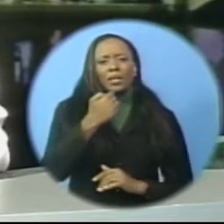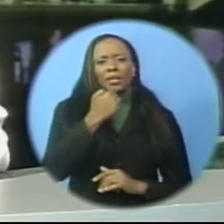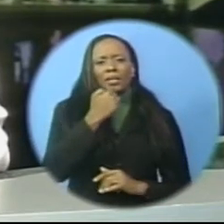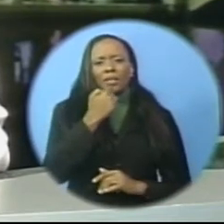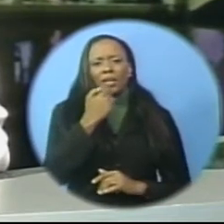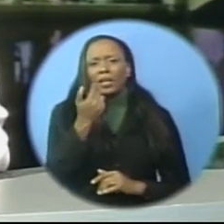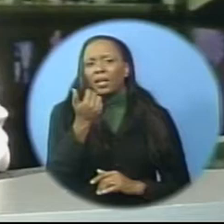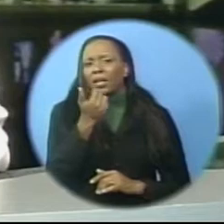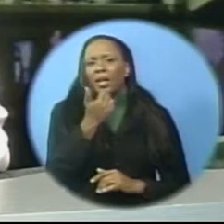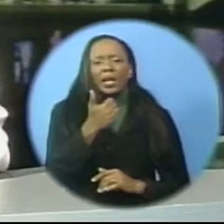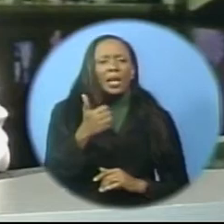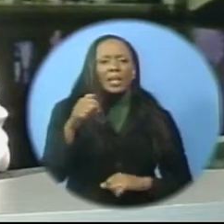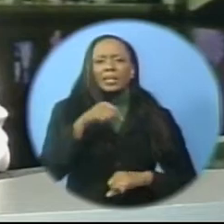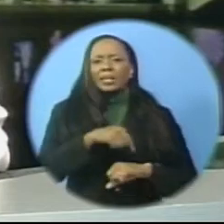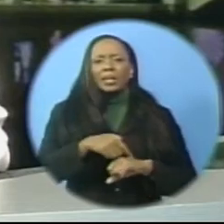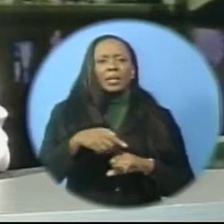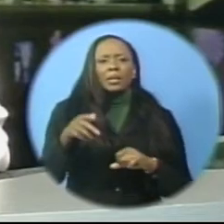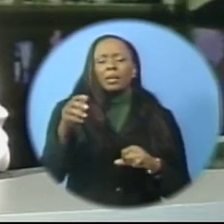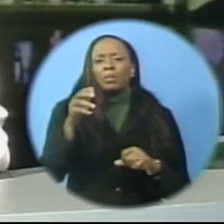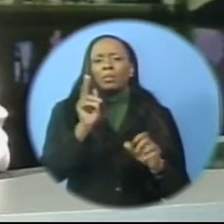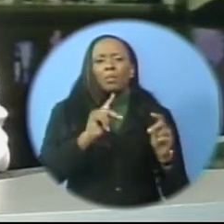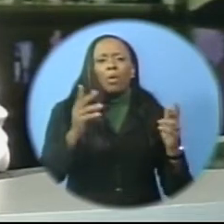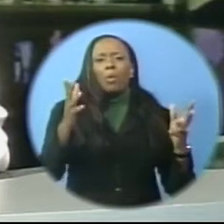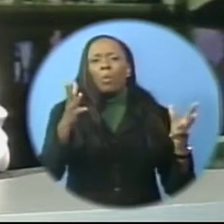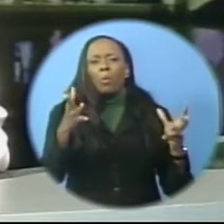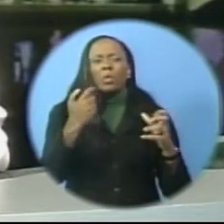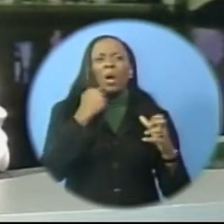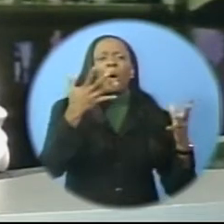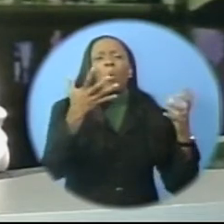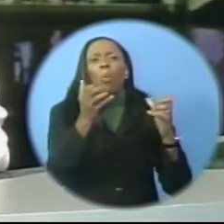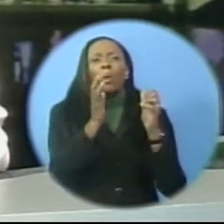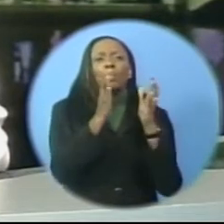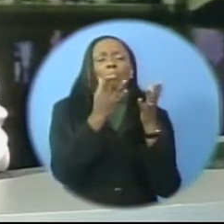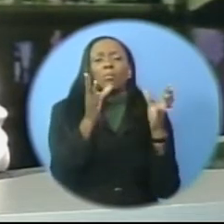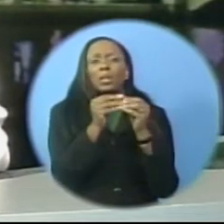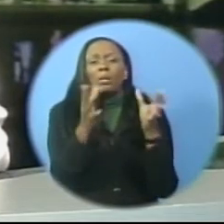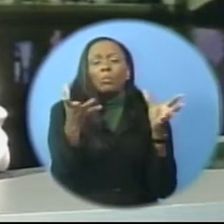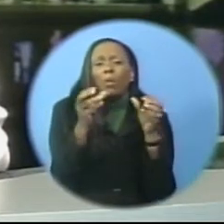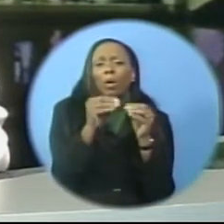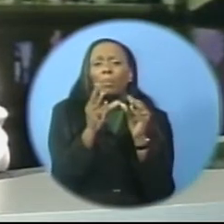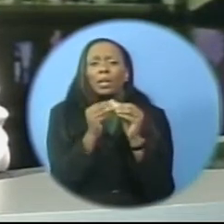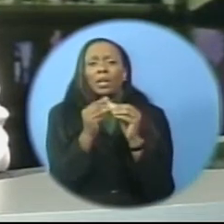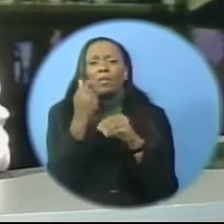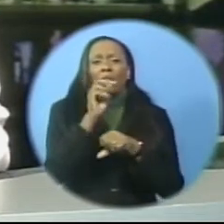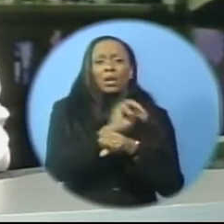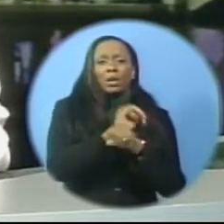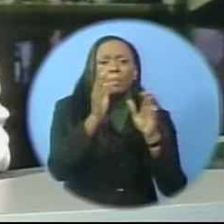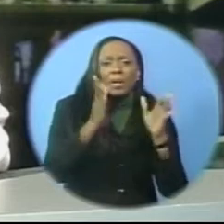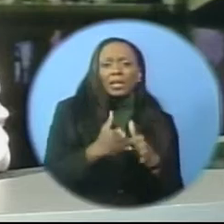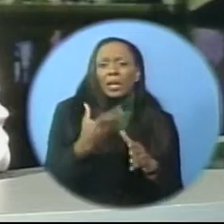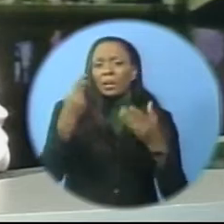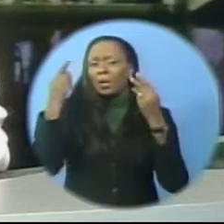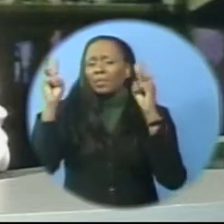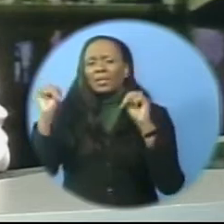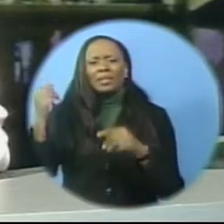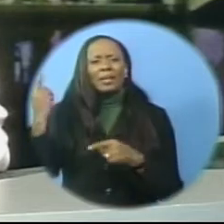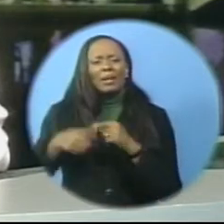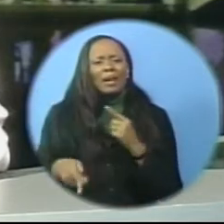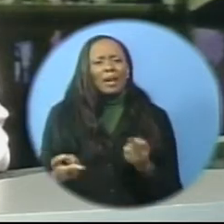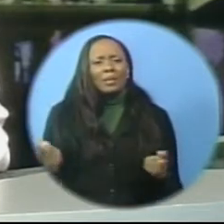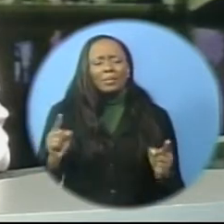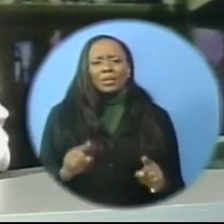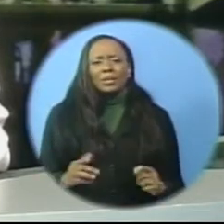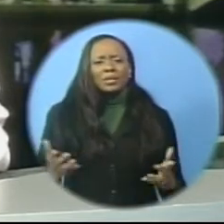upon the public shouting of requests for meetings and ultimatums to the Education Minister and the Prime Minister.